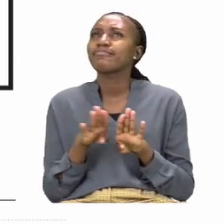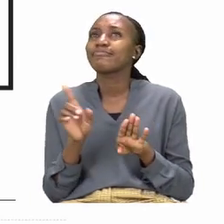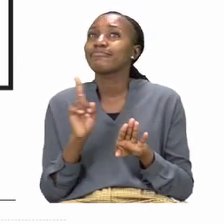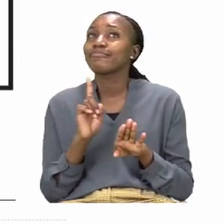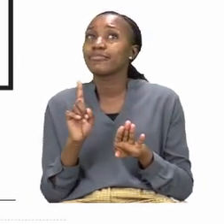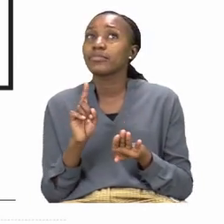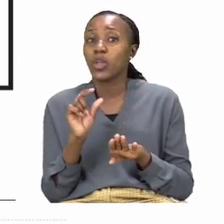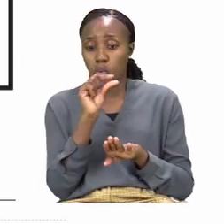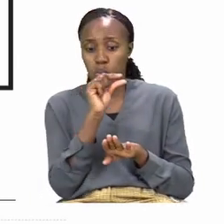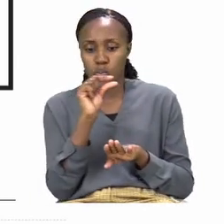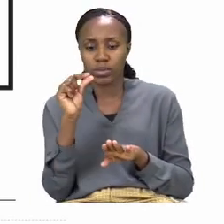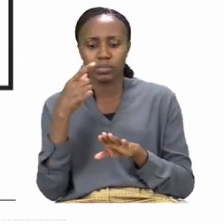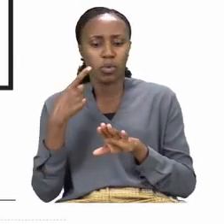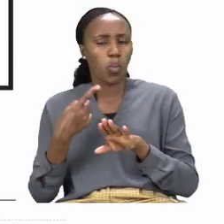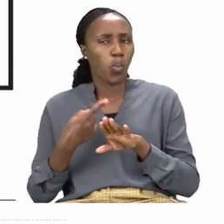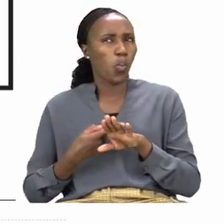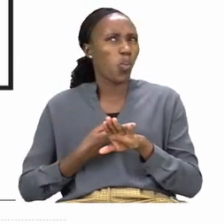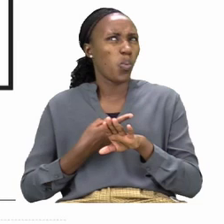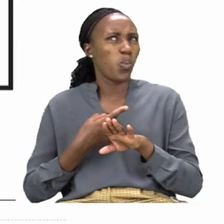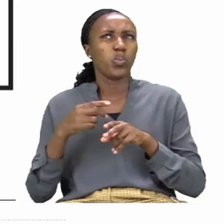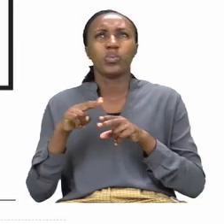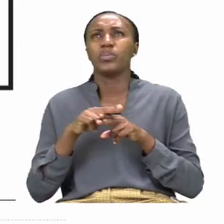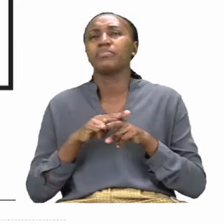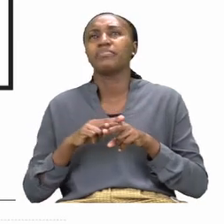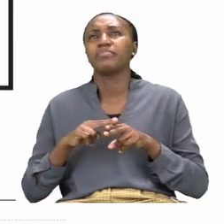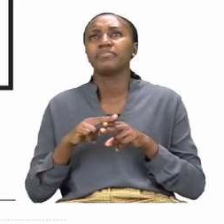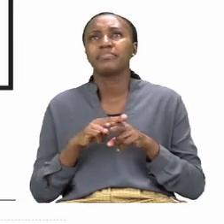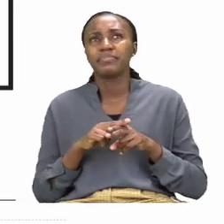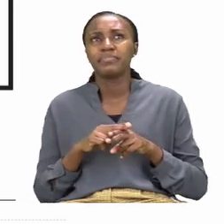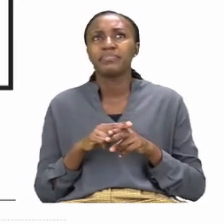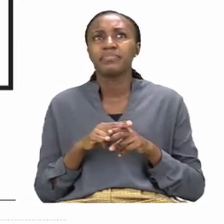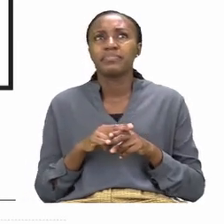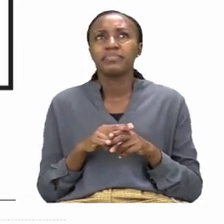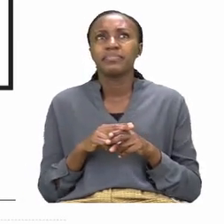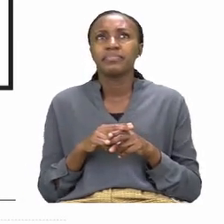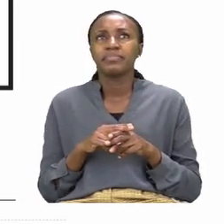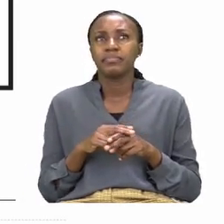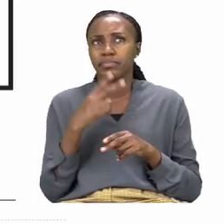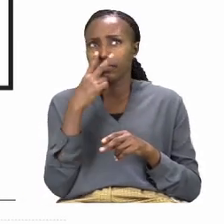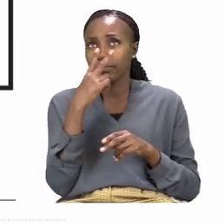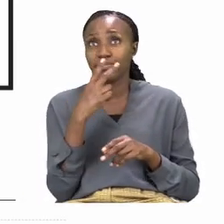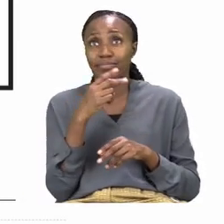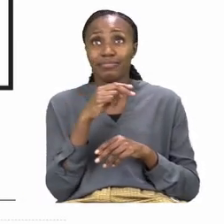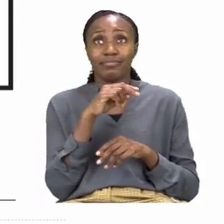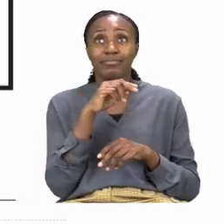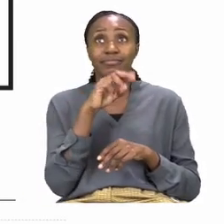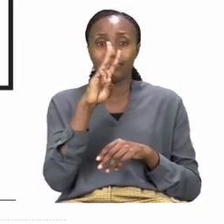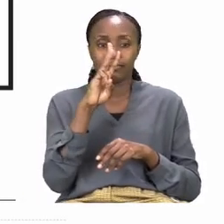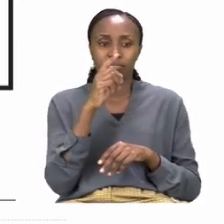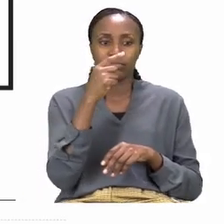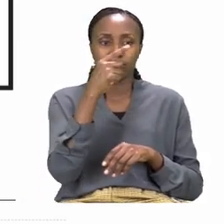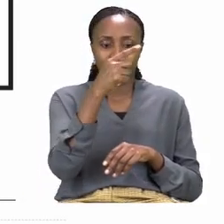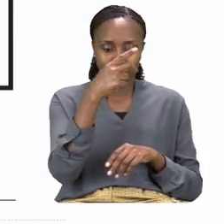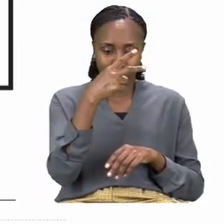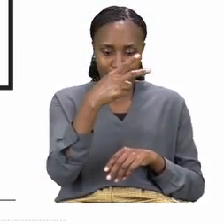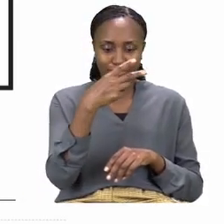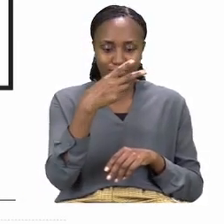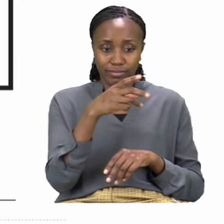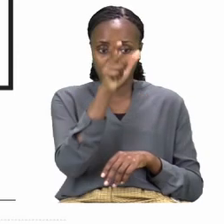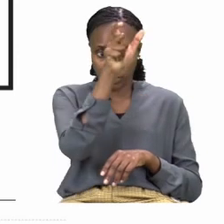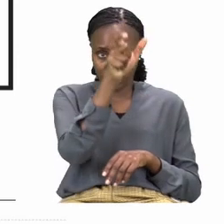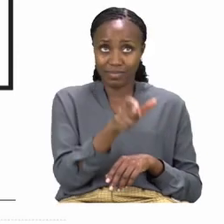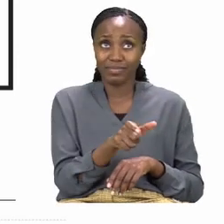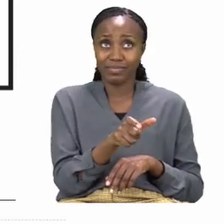sight words. Now you will see there you have 3 sight words. Let's read